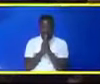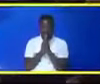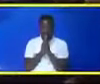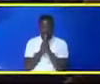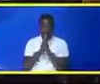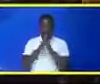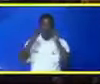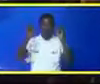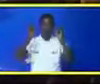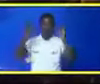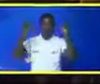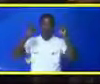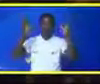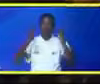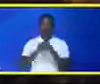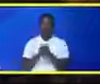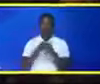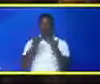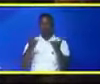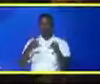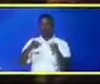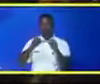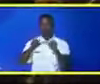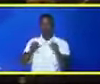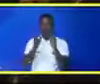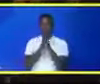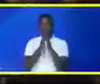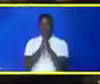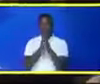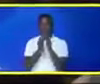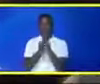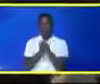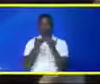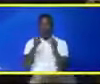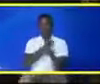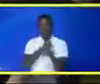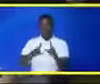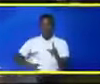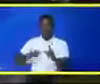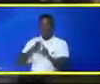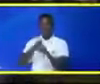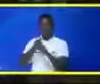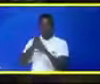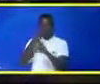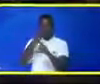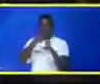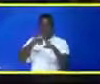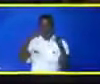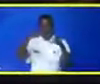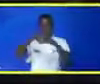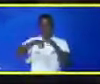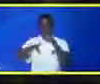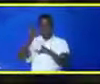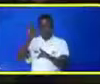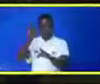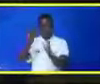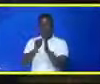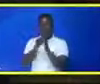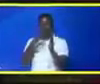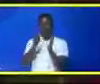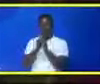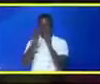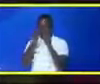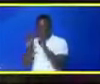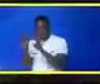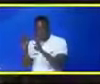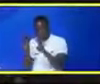Hallelujah. We're still praying. The Lord is opening my eyes in the spirit, and I'm seeing the